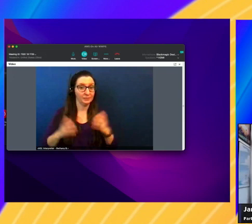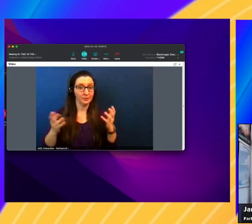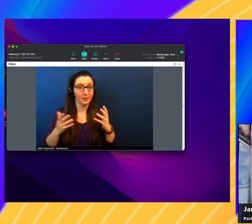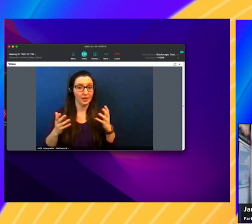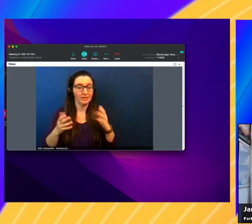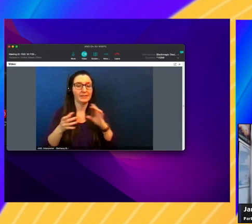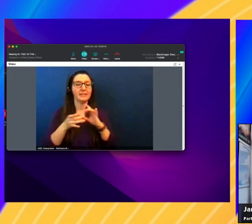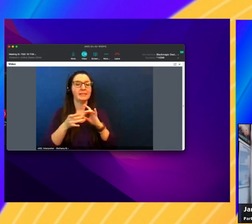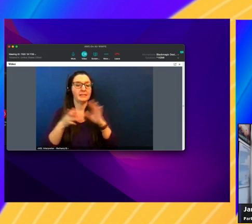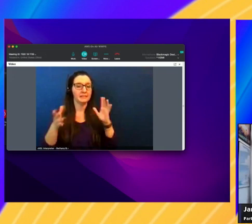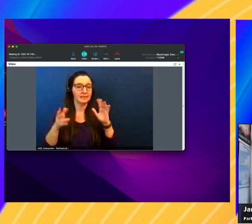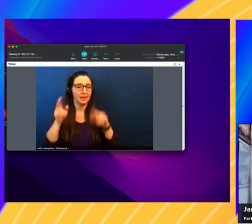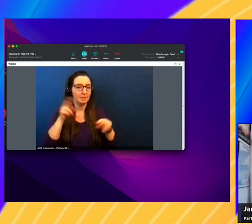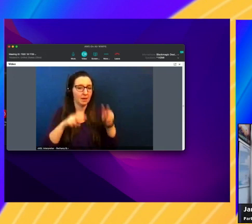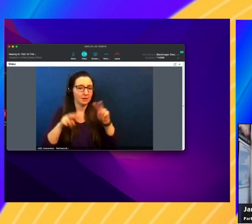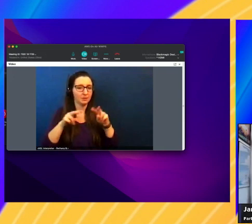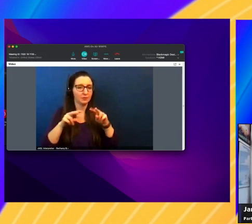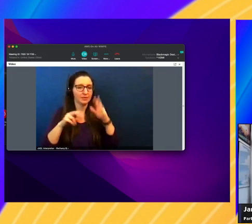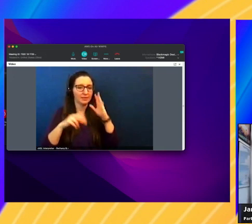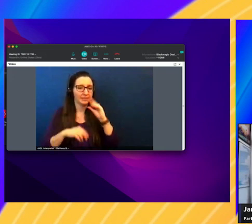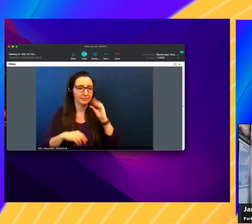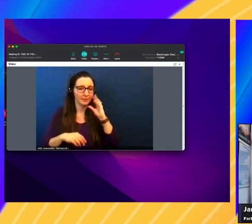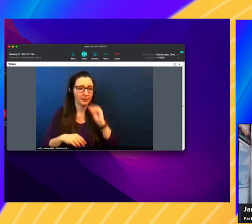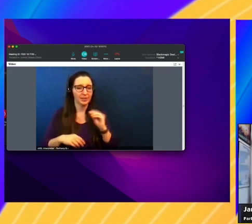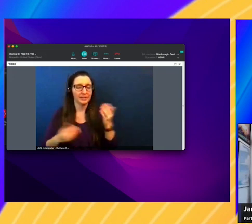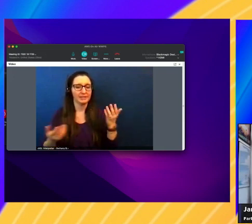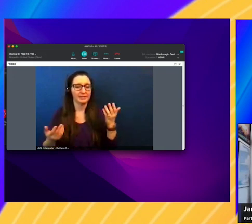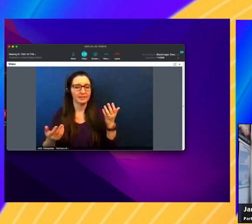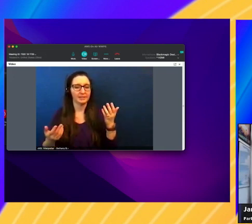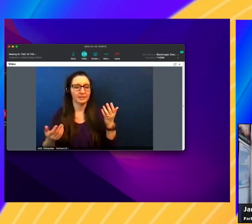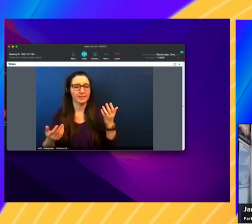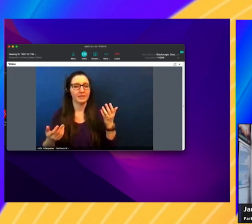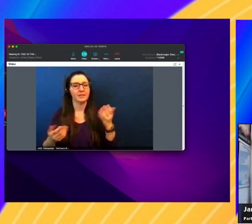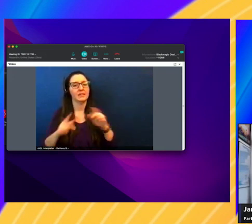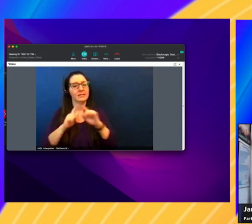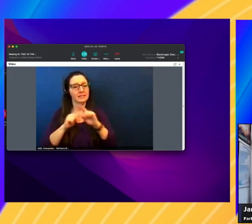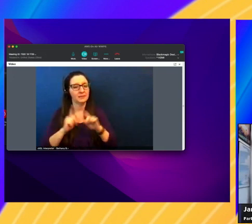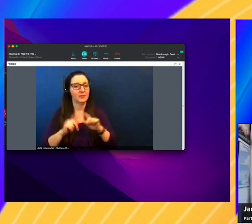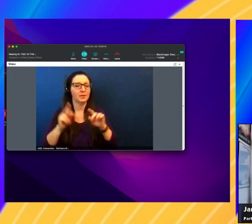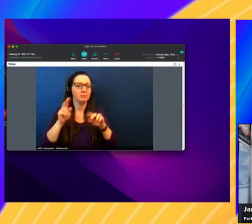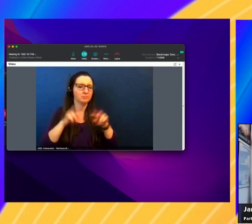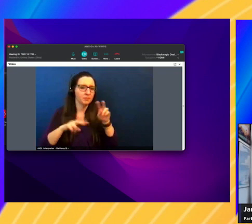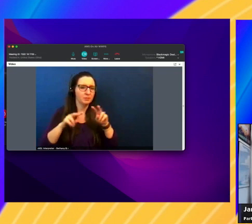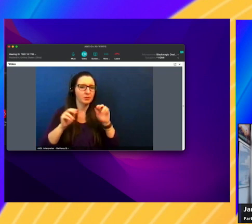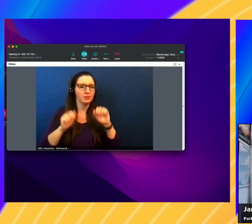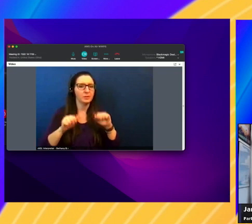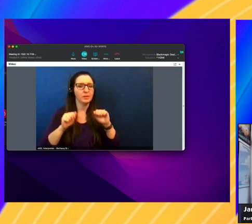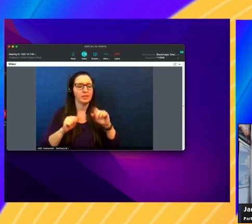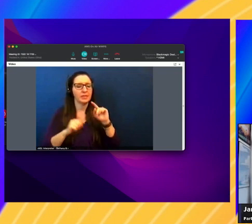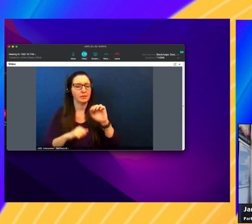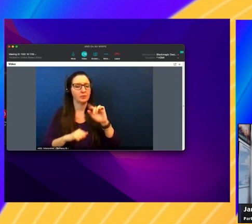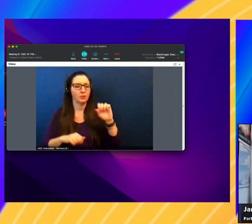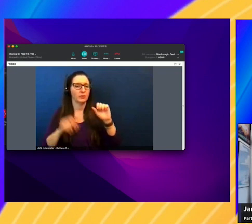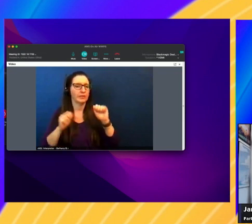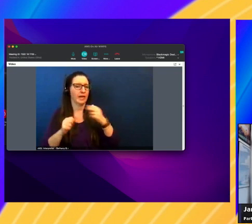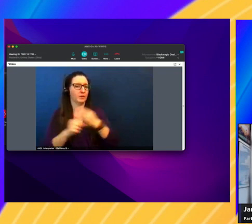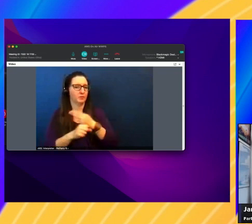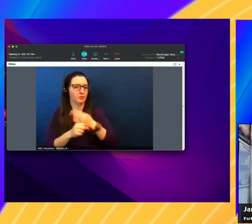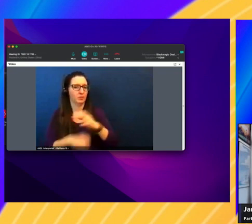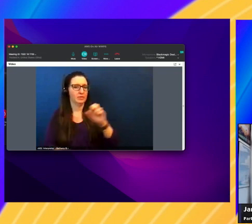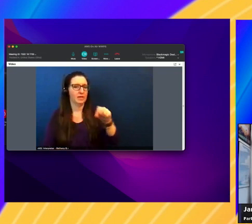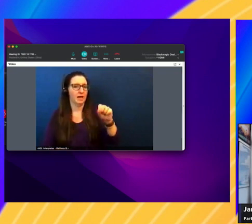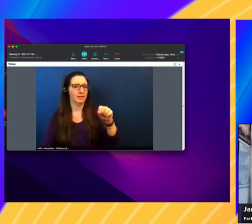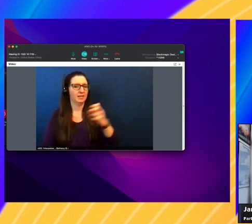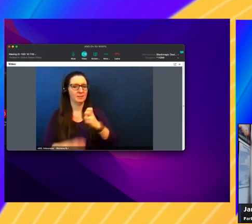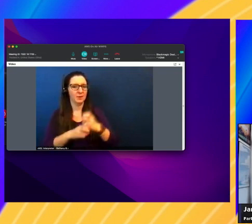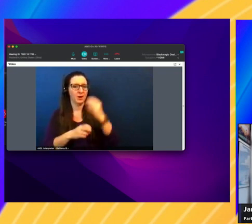monitoring experience, right? There's a myriad of observability tools out there for you to use, but it's hard to know which one